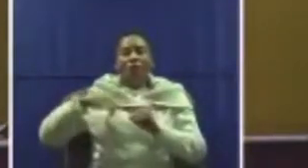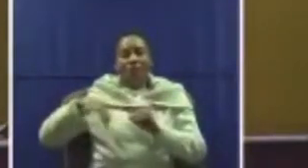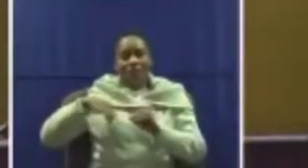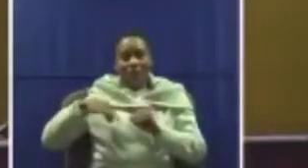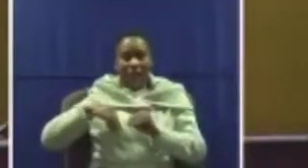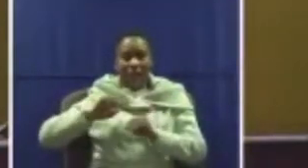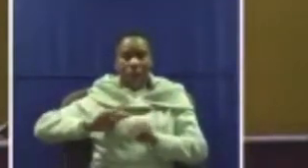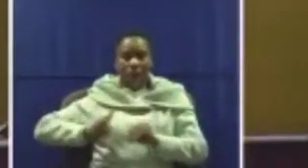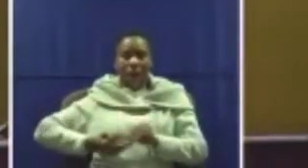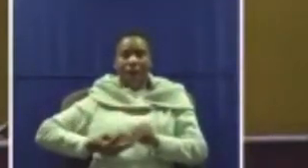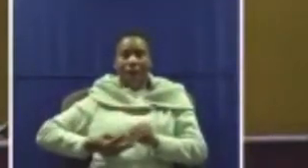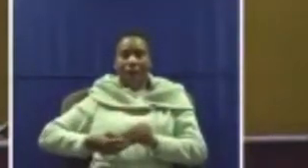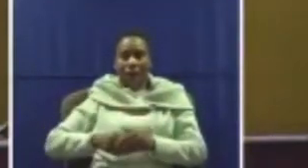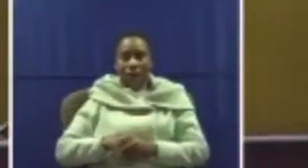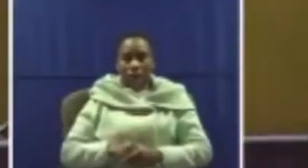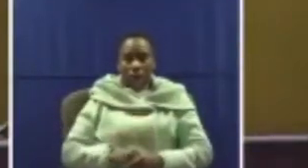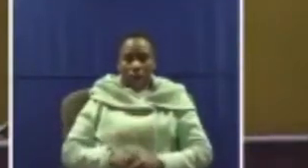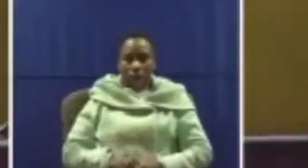the parliamentary.